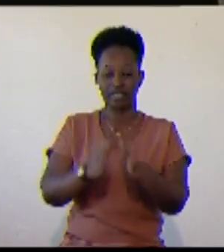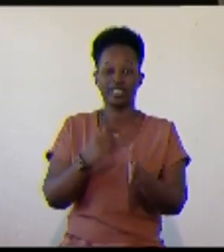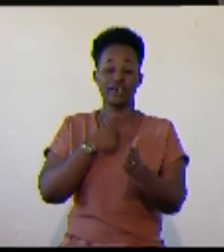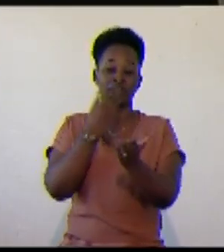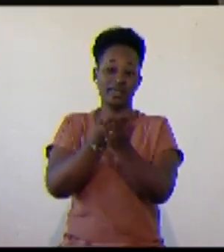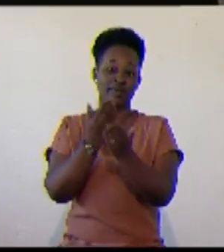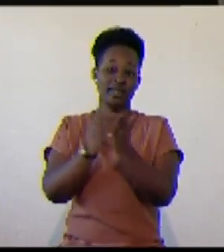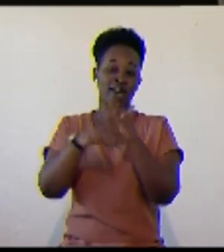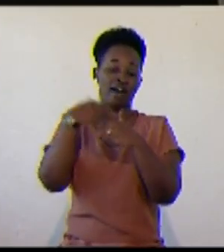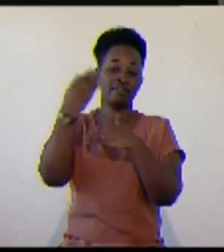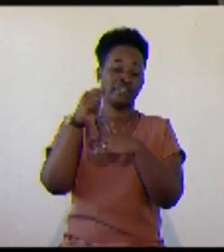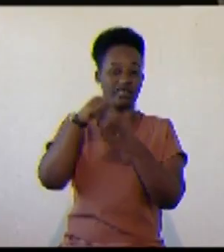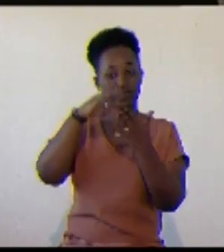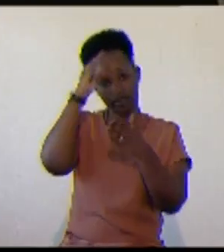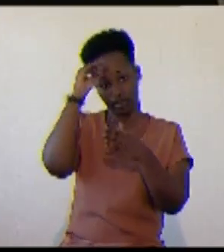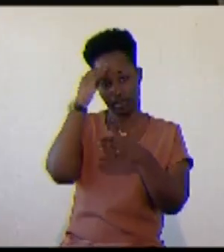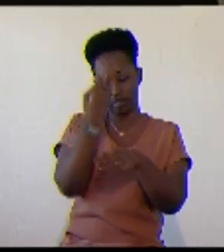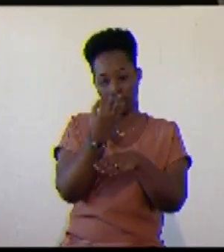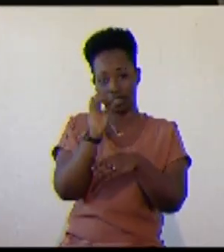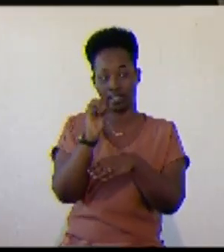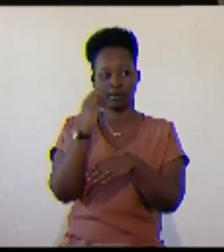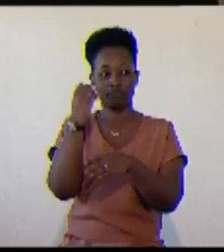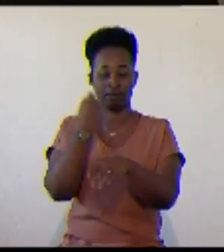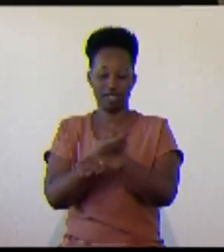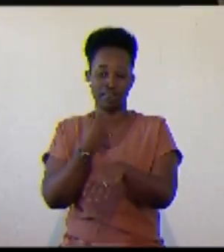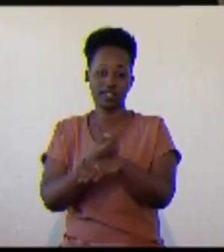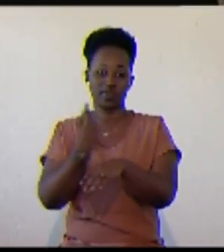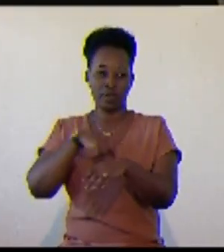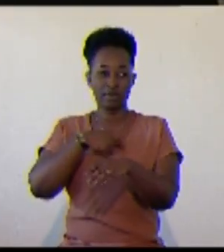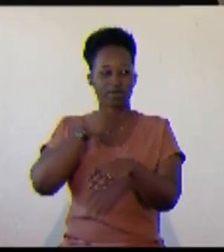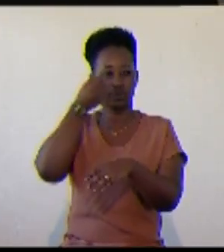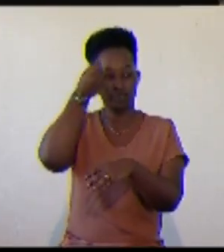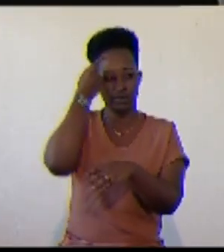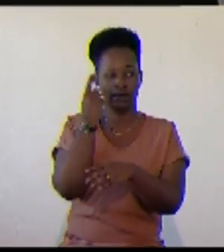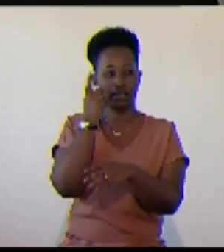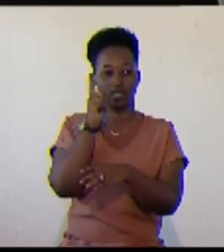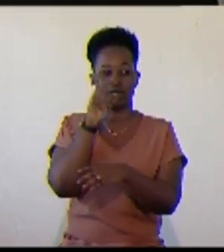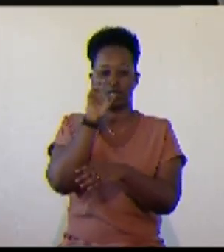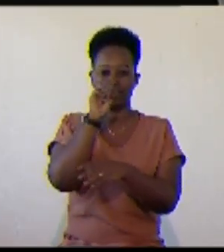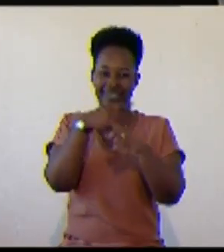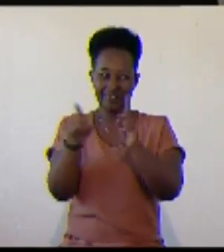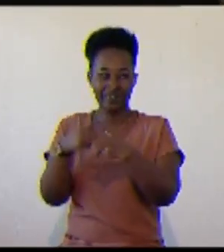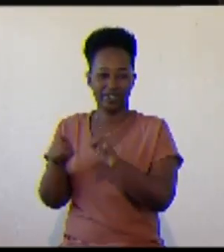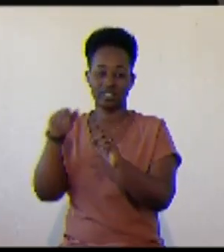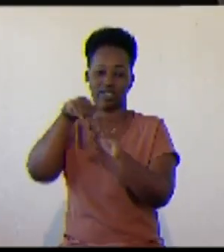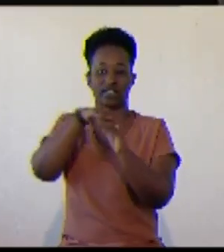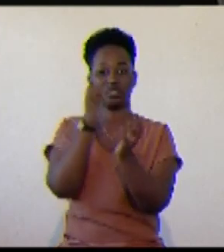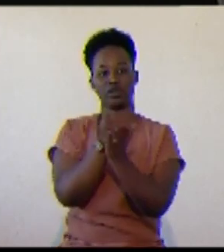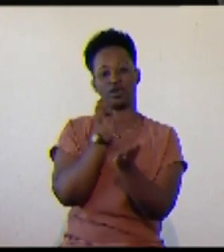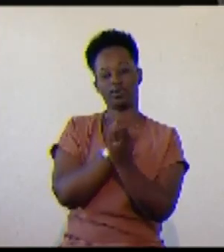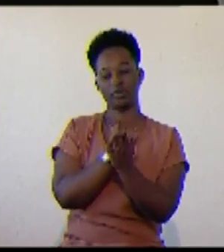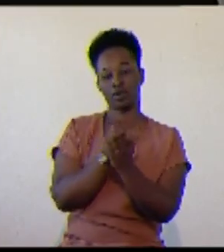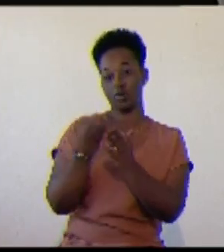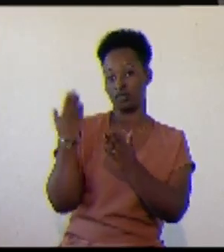to be able to apply differentiation in economics. We apply under this unit, our unit 4,